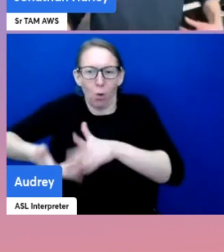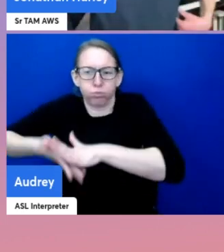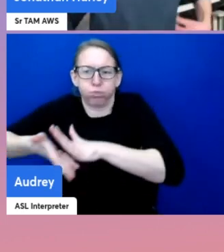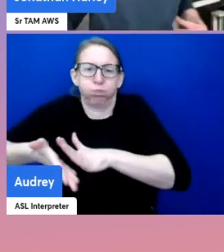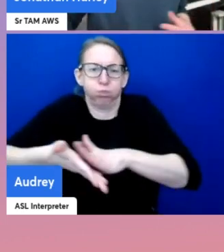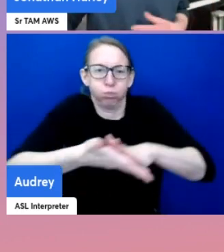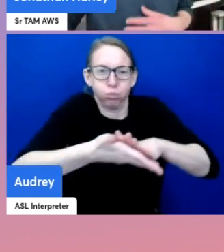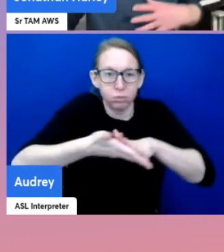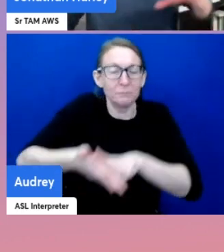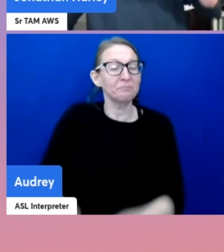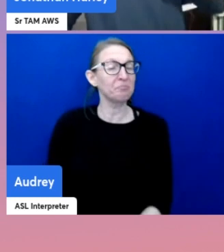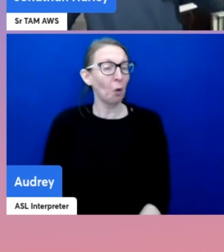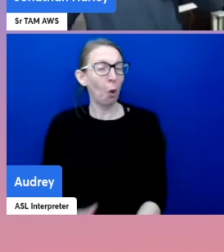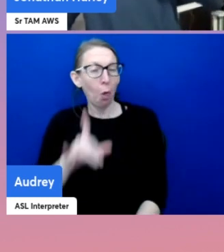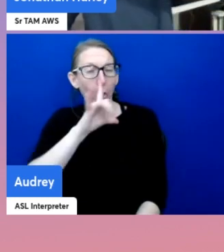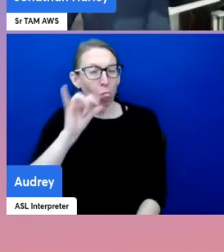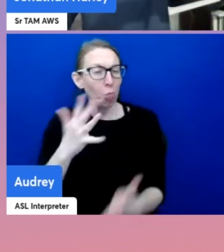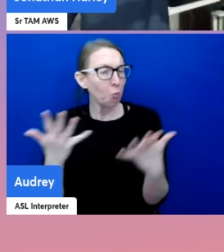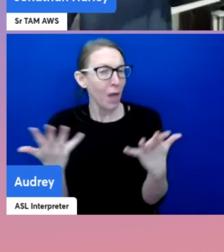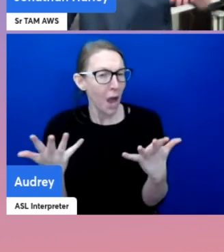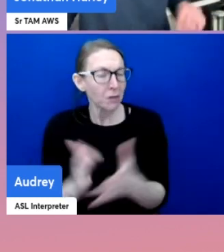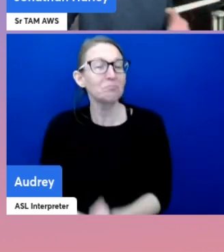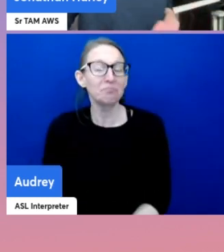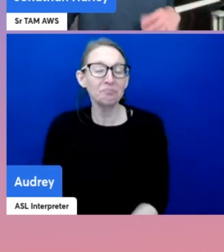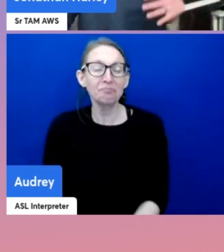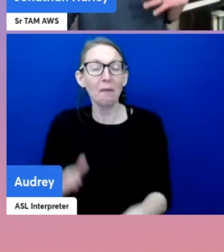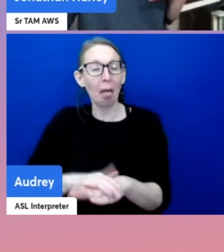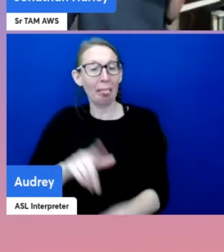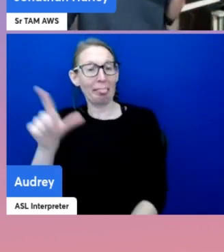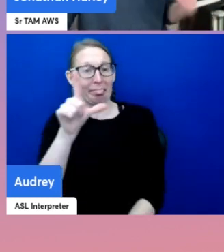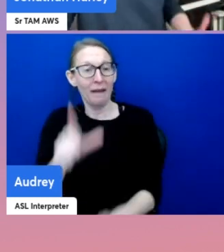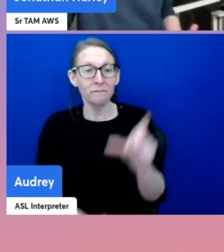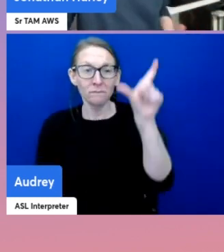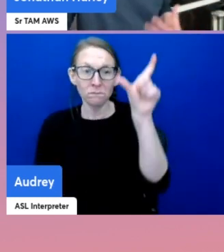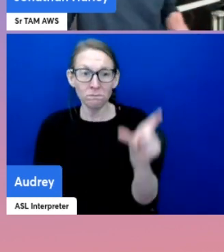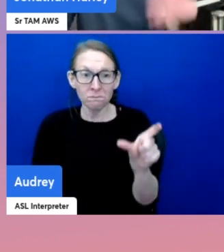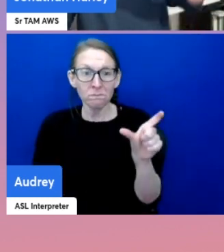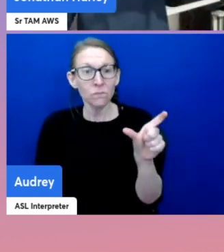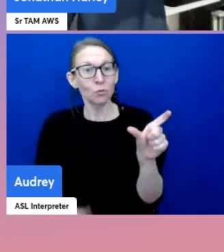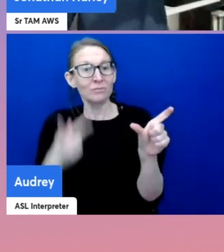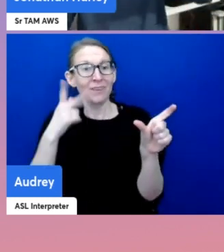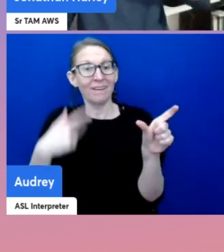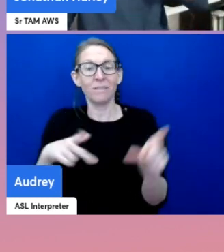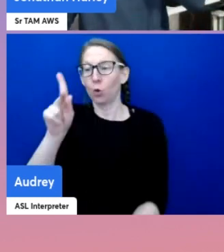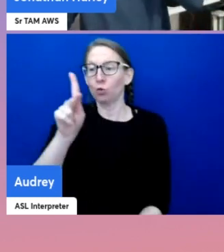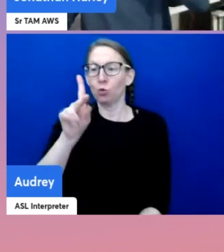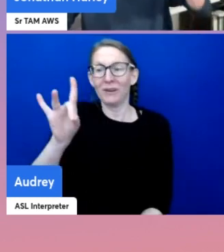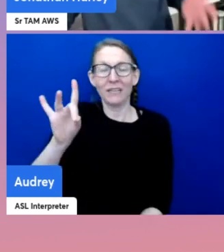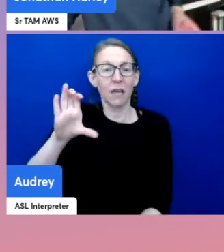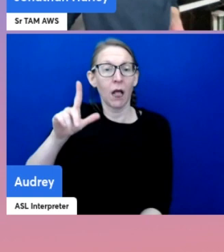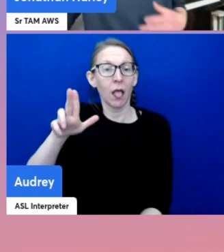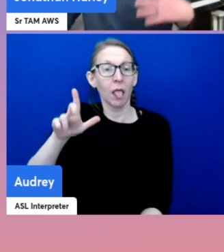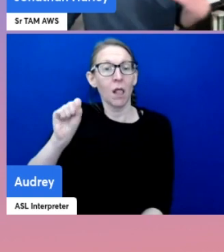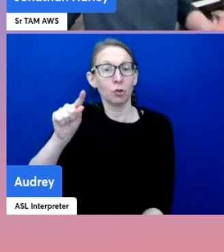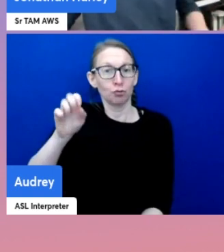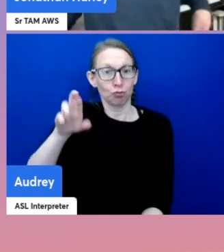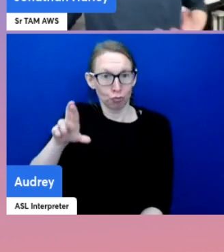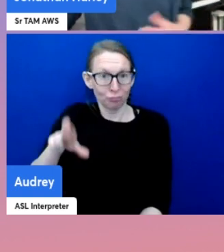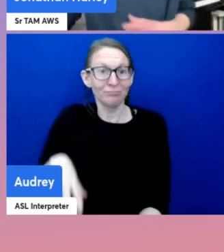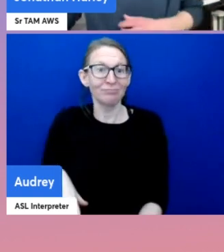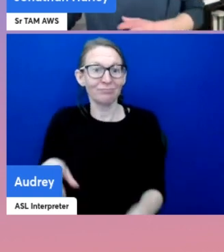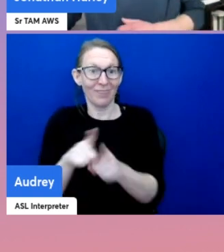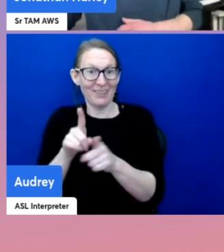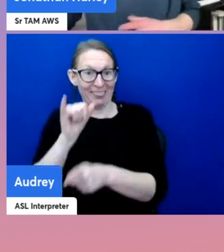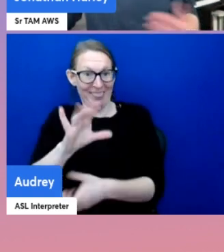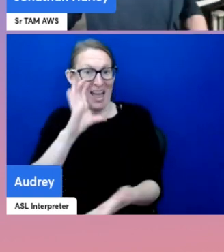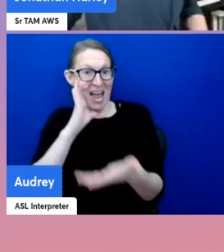What does it look like to build this? Well, on the left, you can see here, we have a Kubernetes cluster. In this case, as the icon indicates,